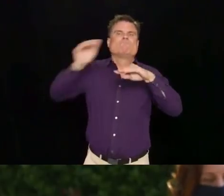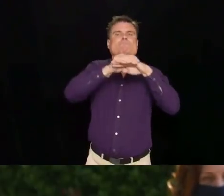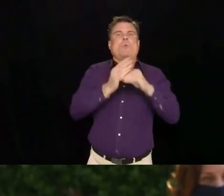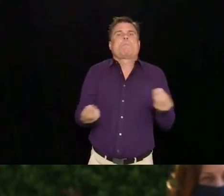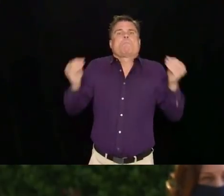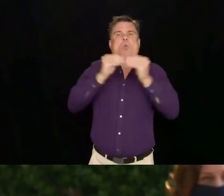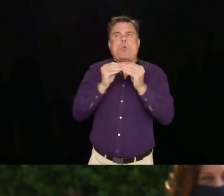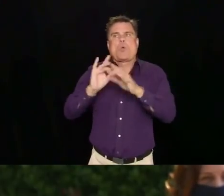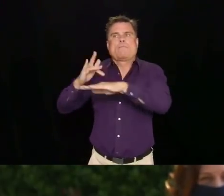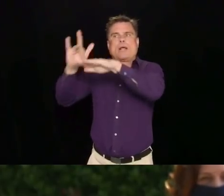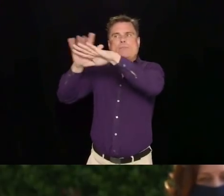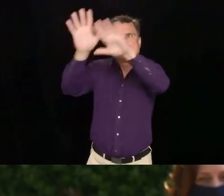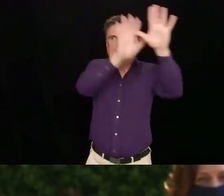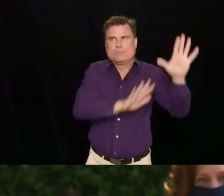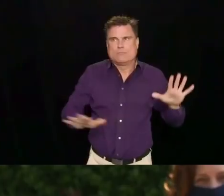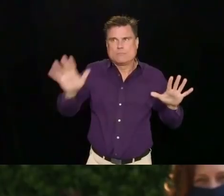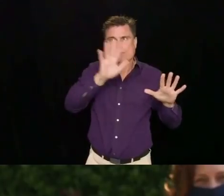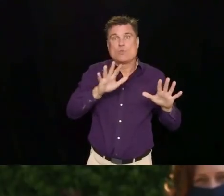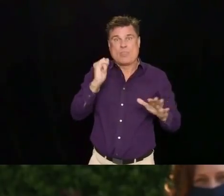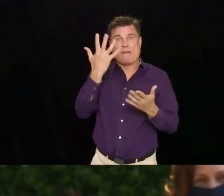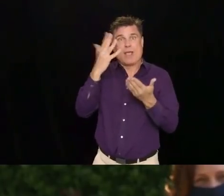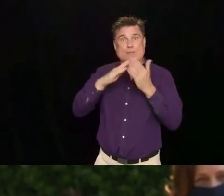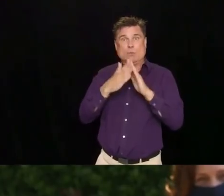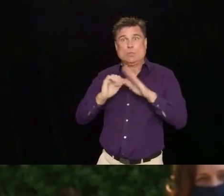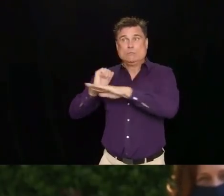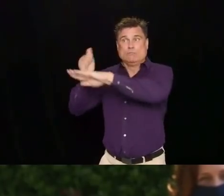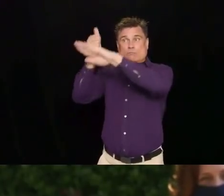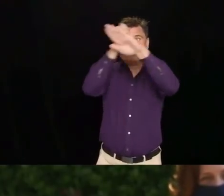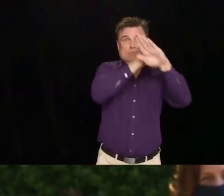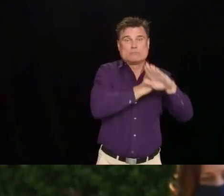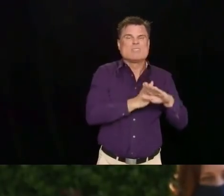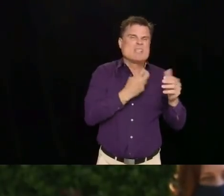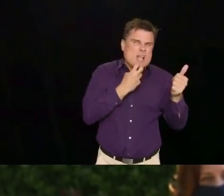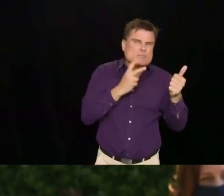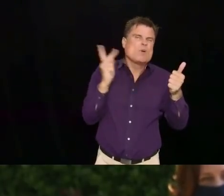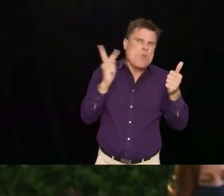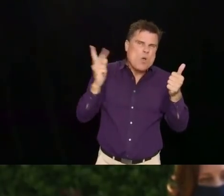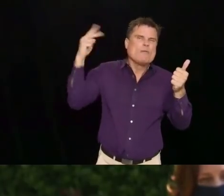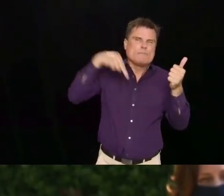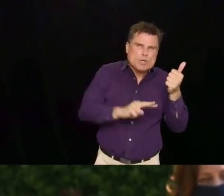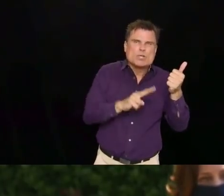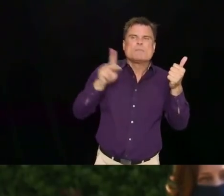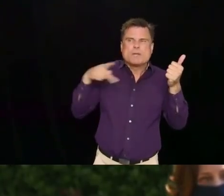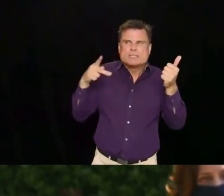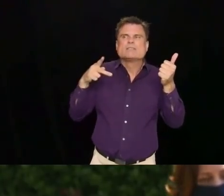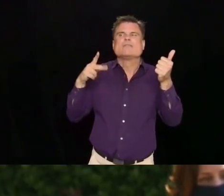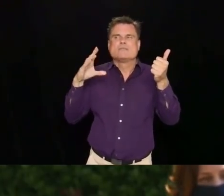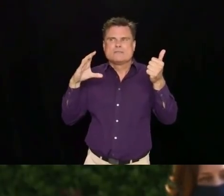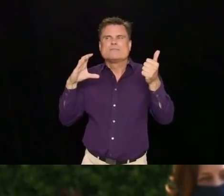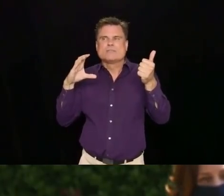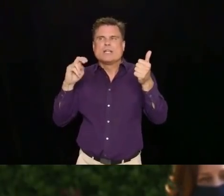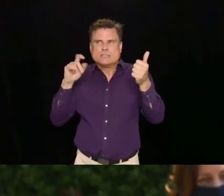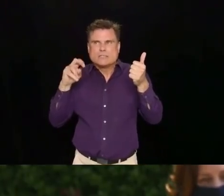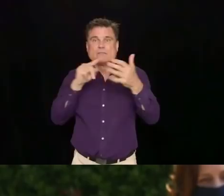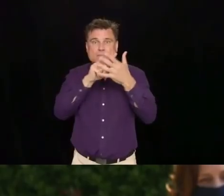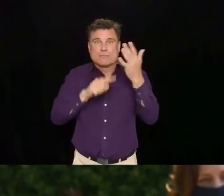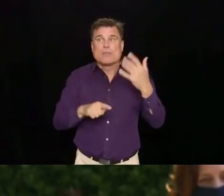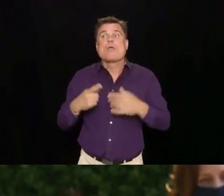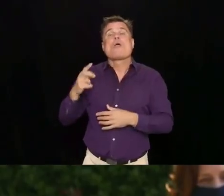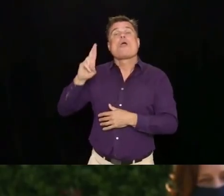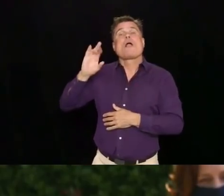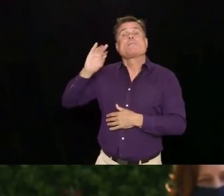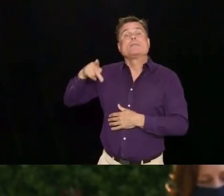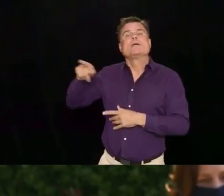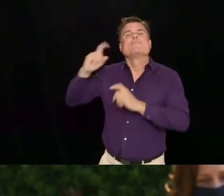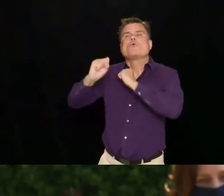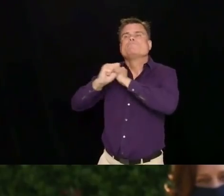those five communities, we're going to be, we're announcing and releasing today requests for proposals for those beds. Those proposals will come out forward